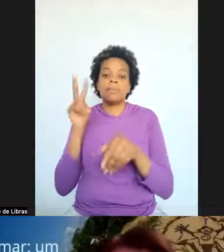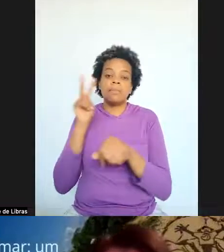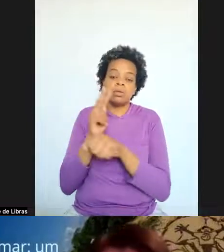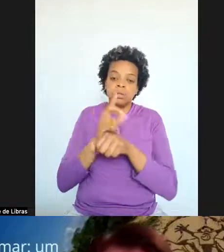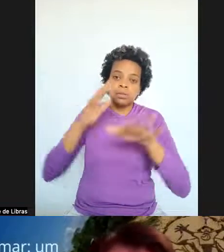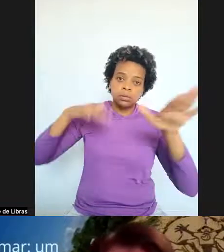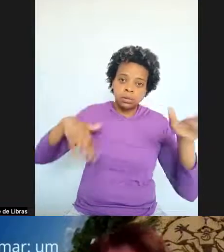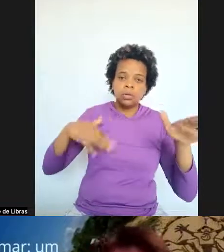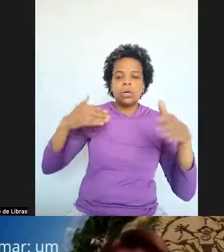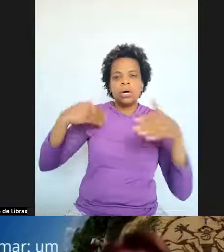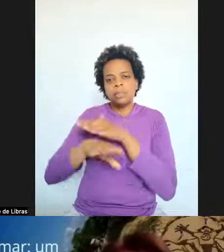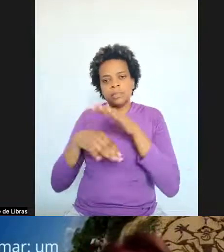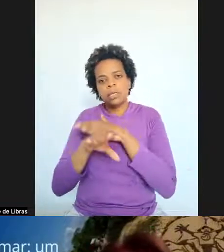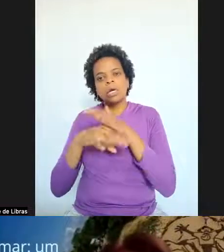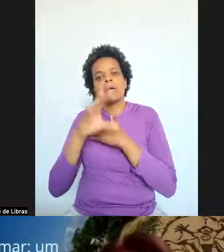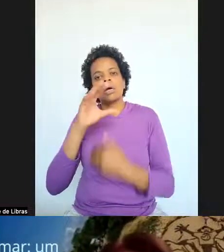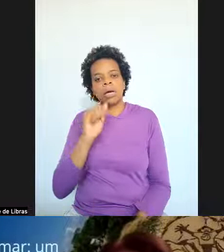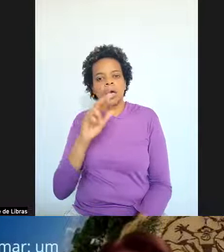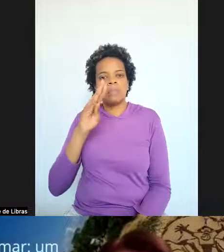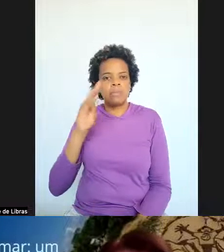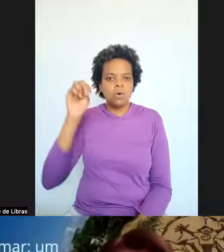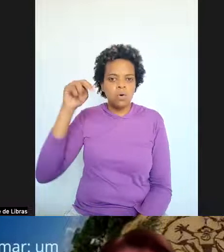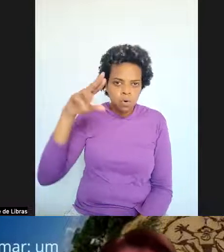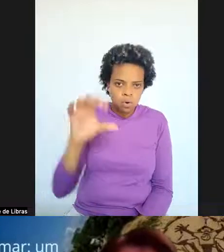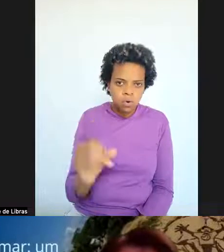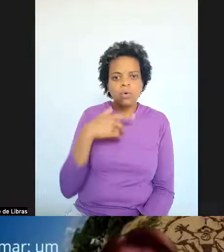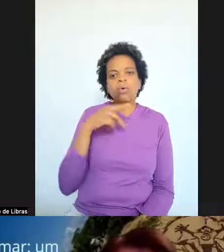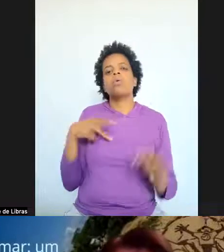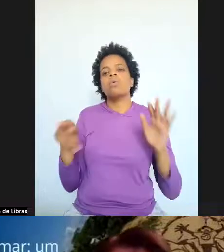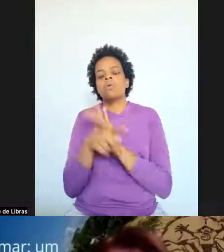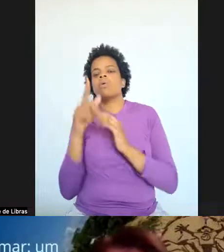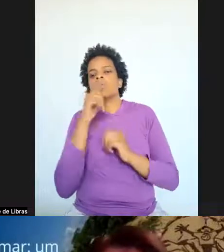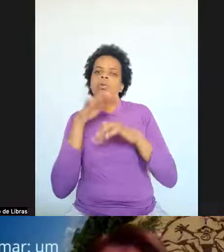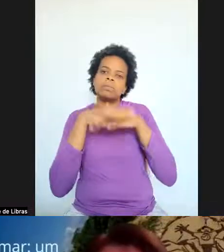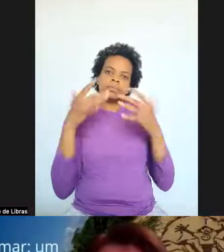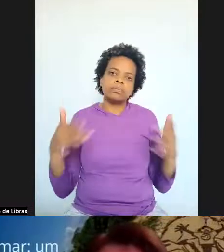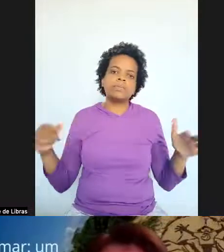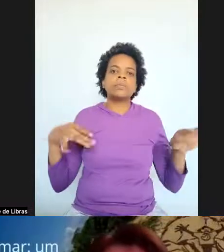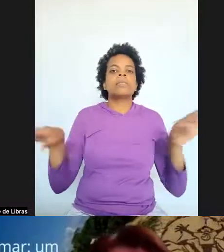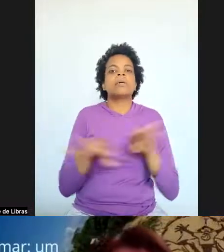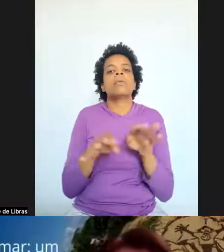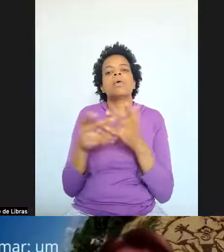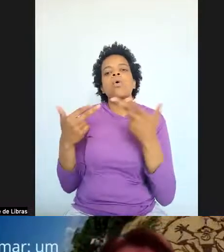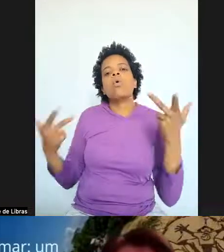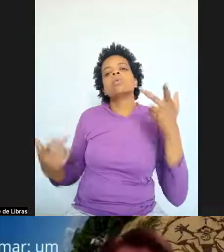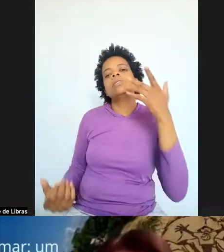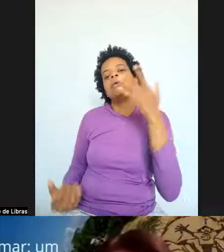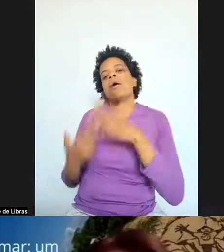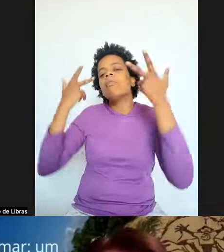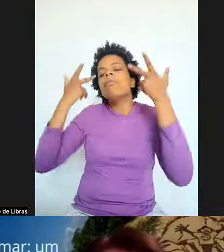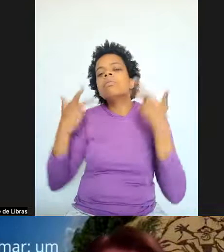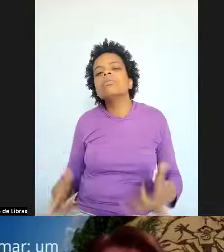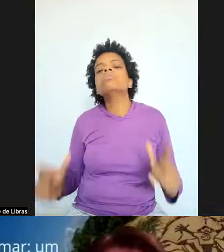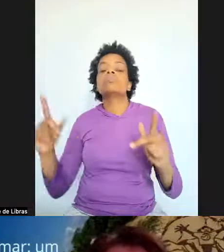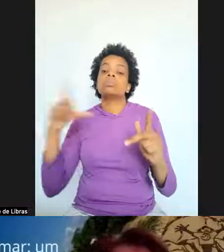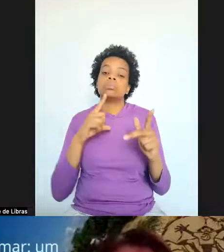species. Protection of the coast and carbon trapping by the ocean, which are very